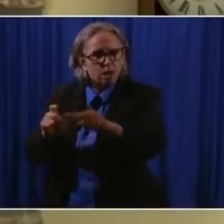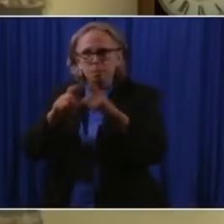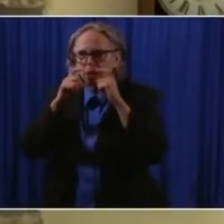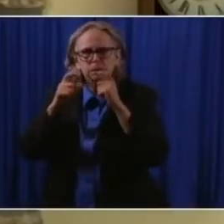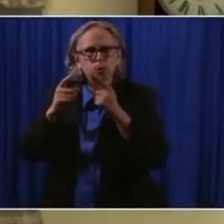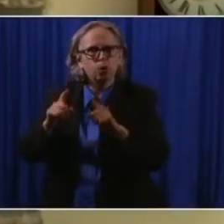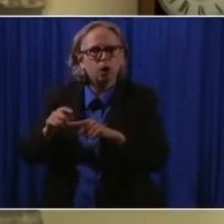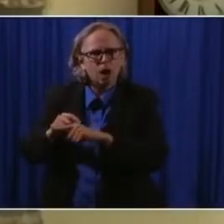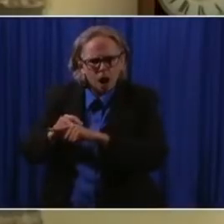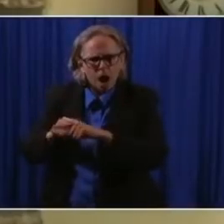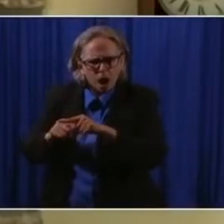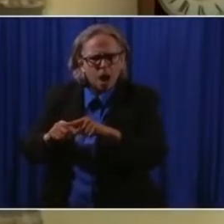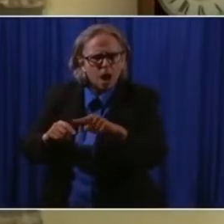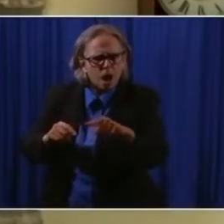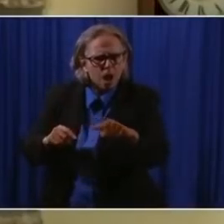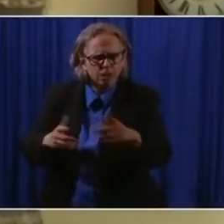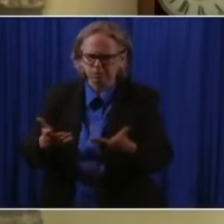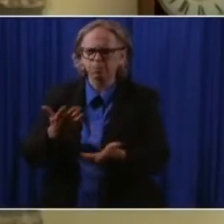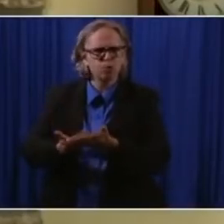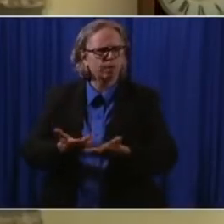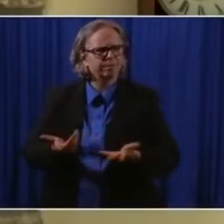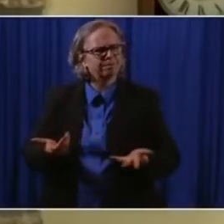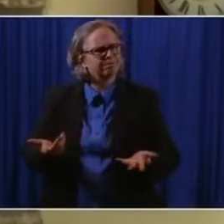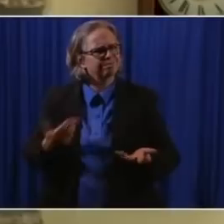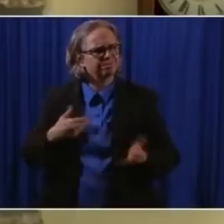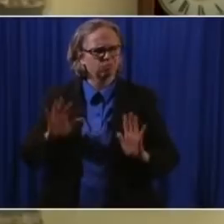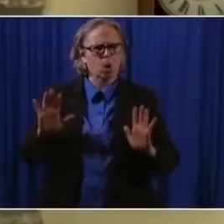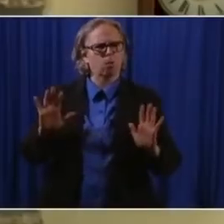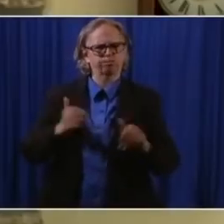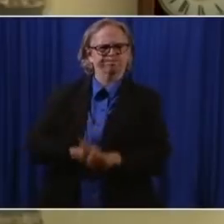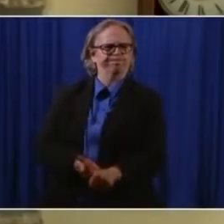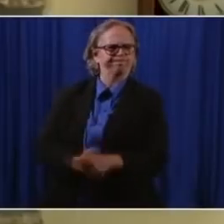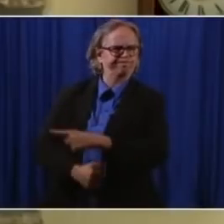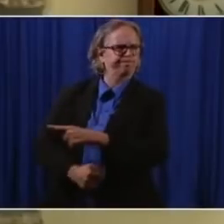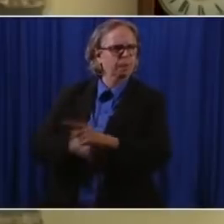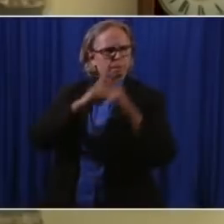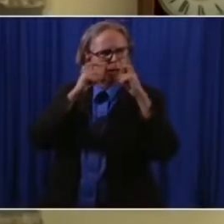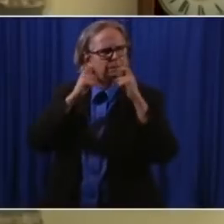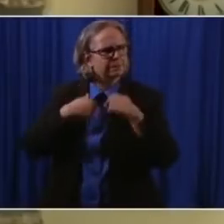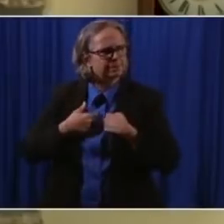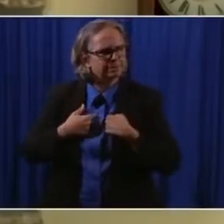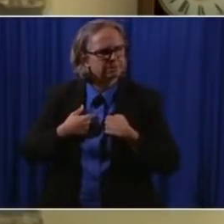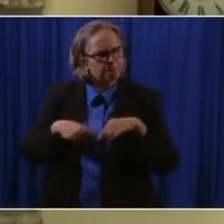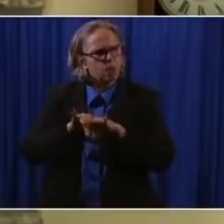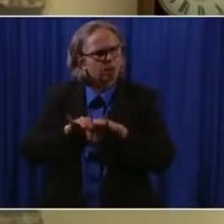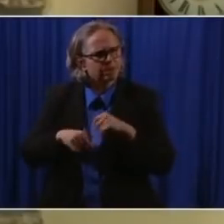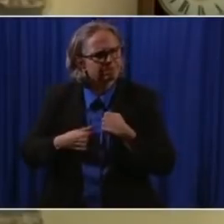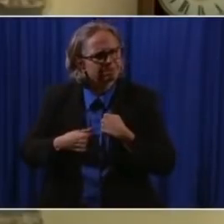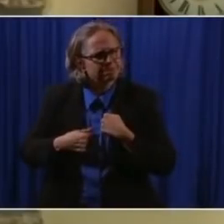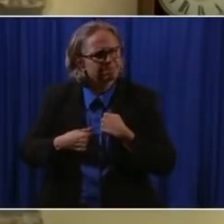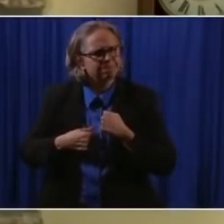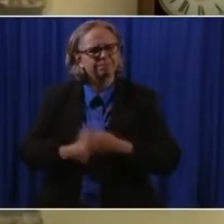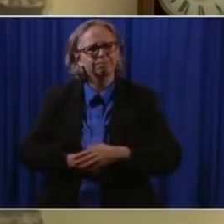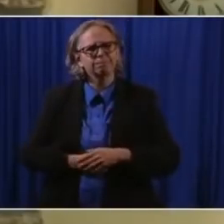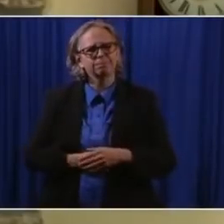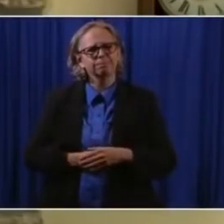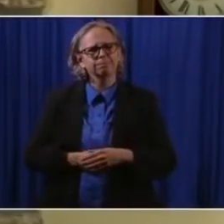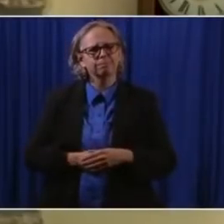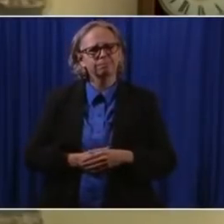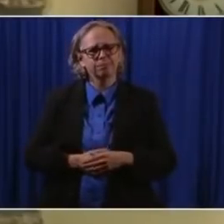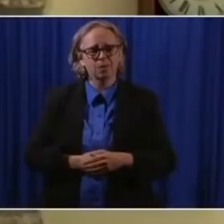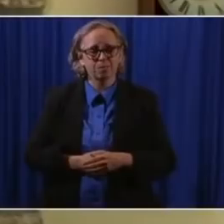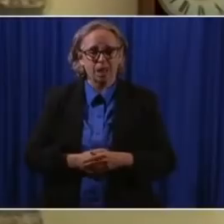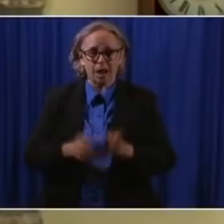the jury's returned. There's no dispute that masks are very, very, very important. And so